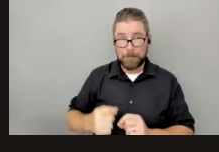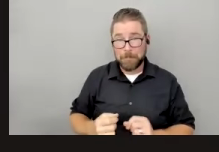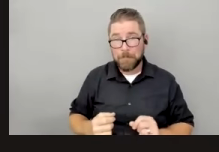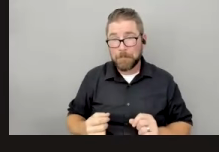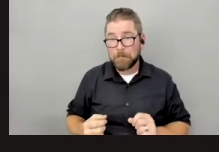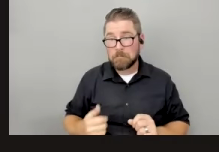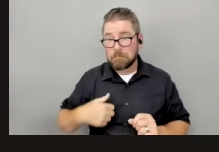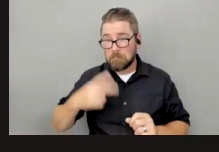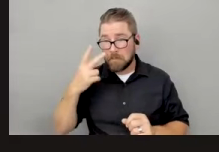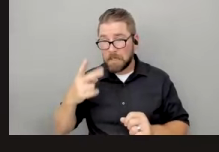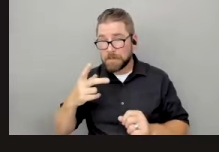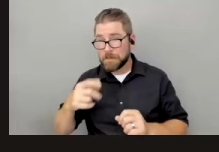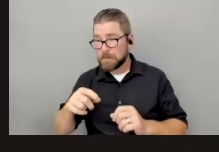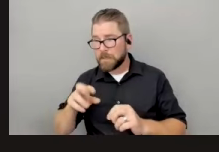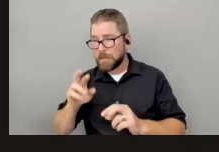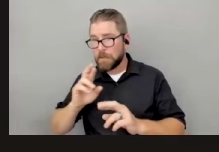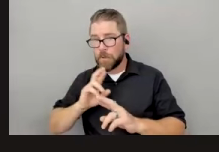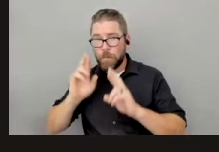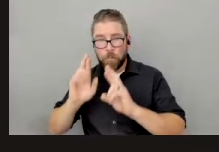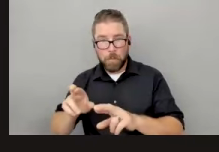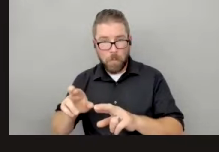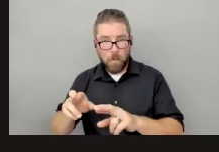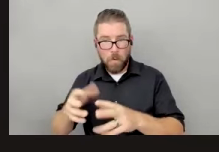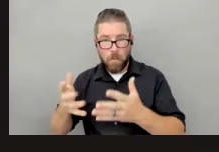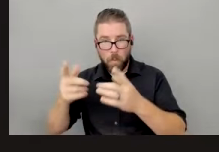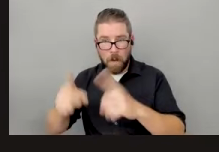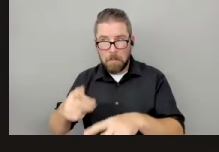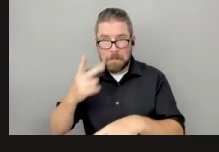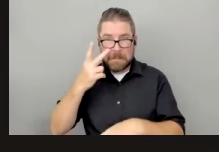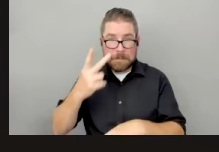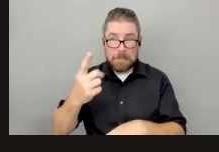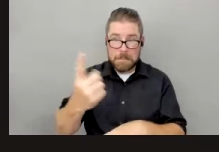I'm seeing report the incident, see something, say something.